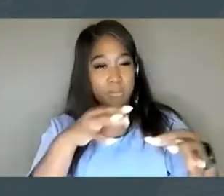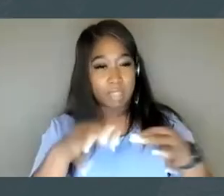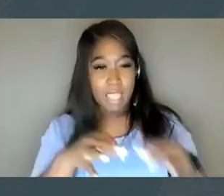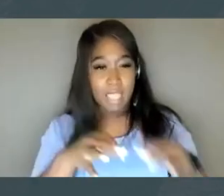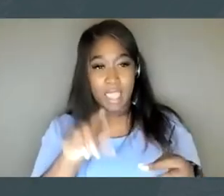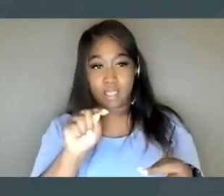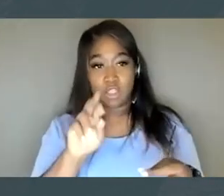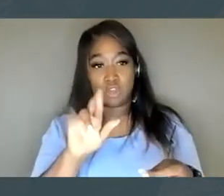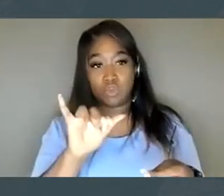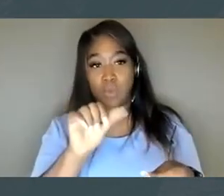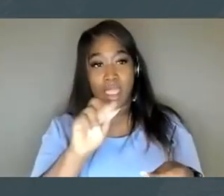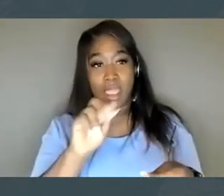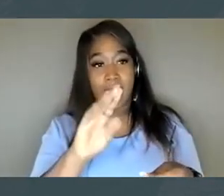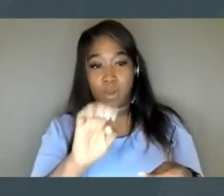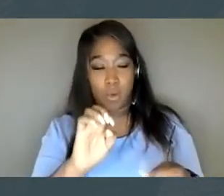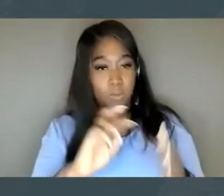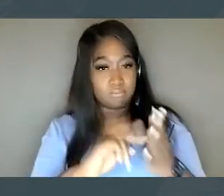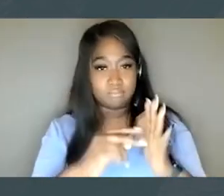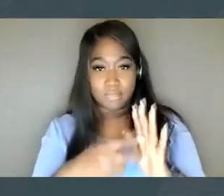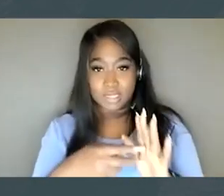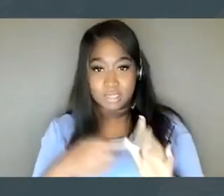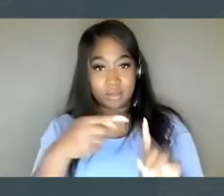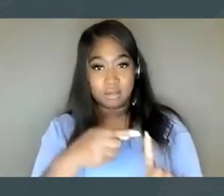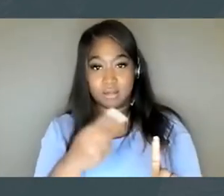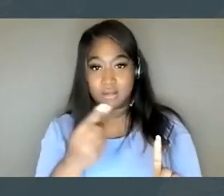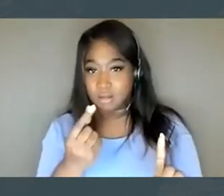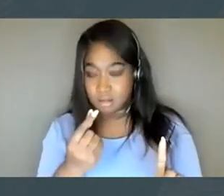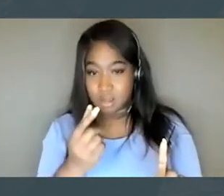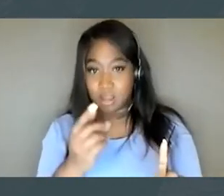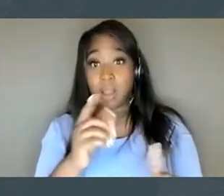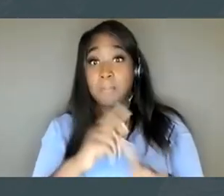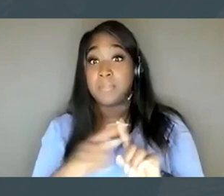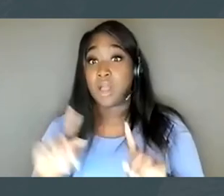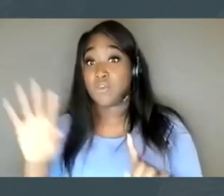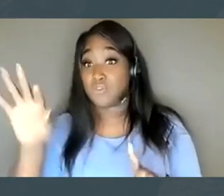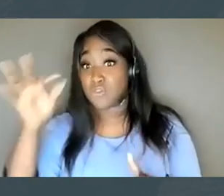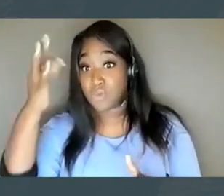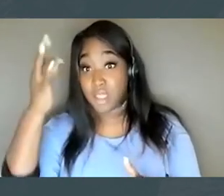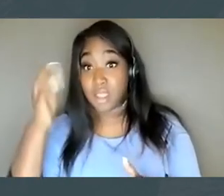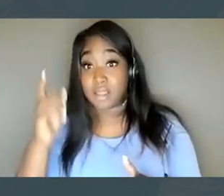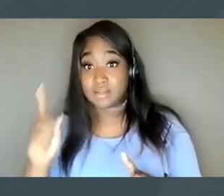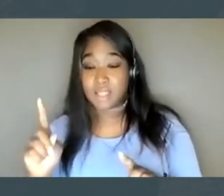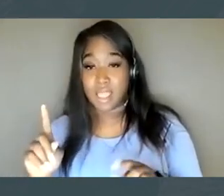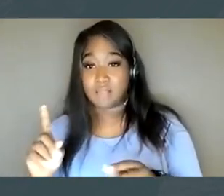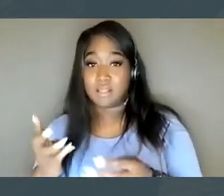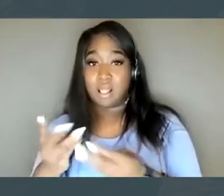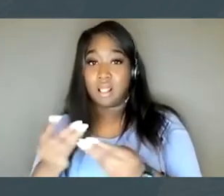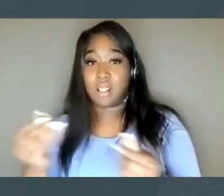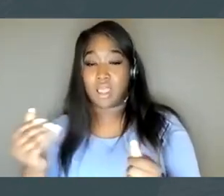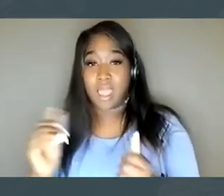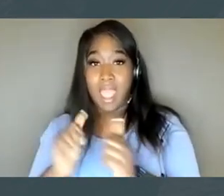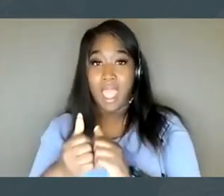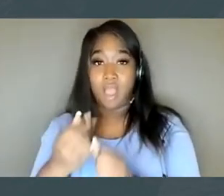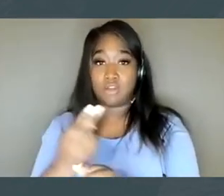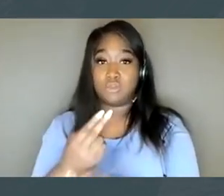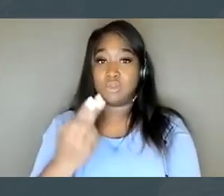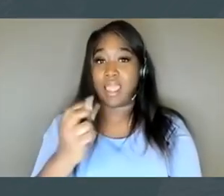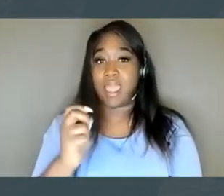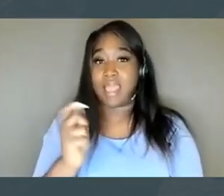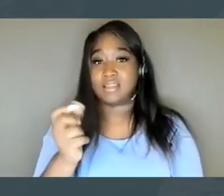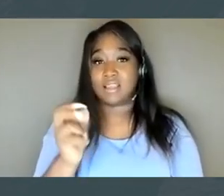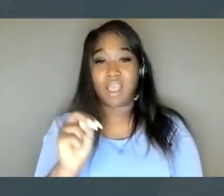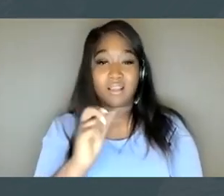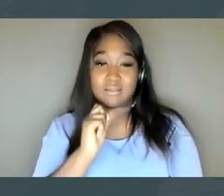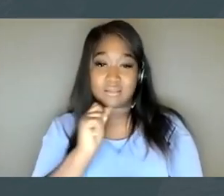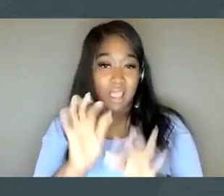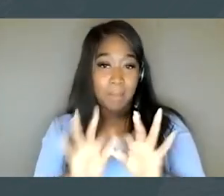is. And France disappearing through the hexagon, it doesn't matter. Using the hexagon in this